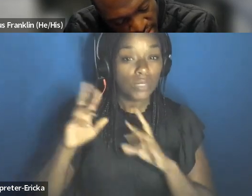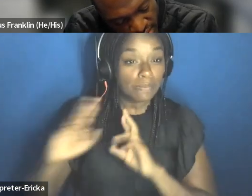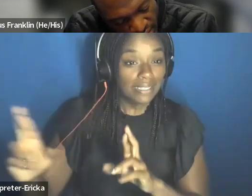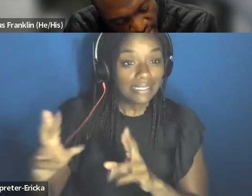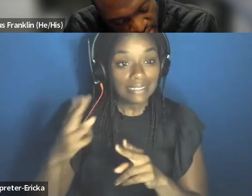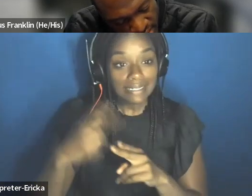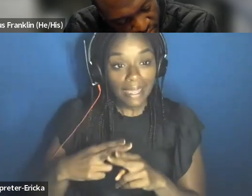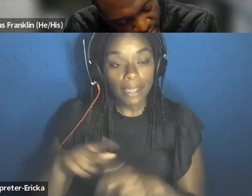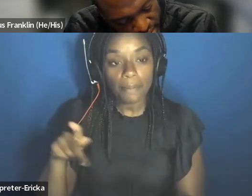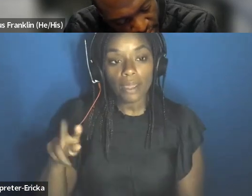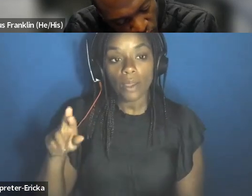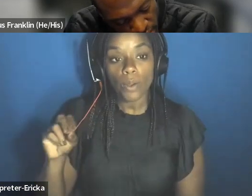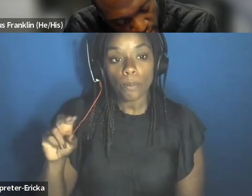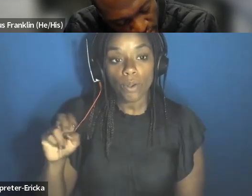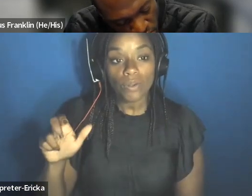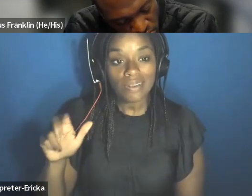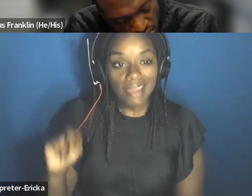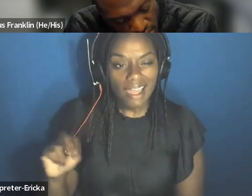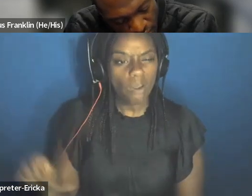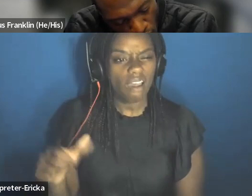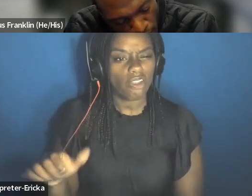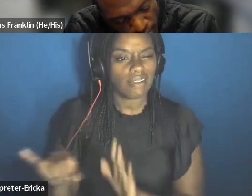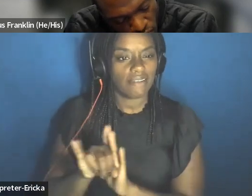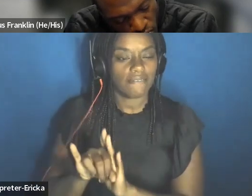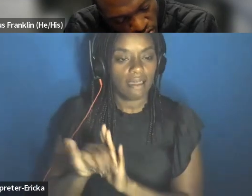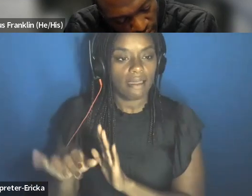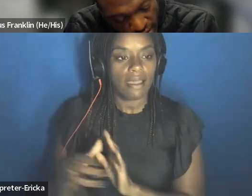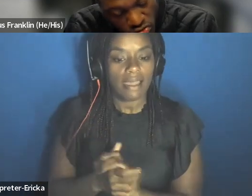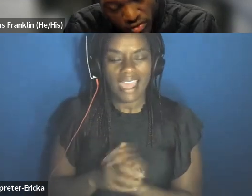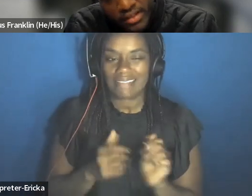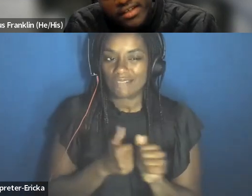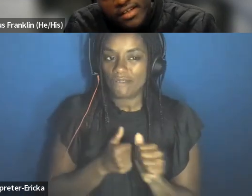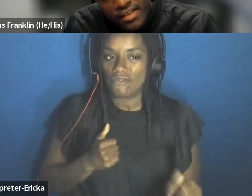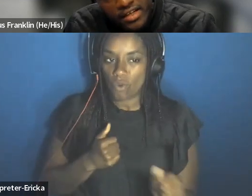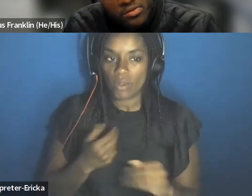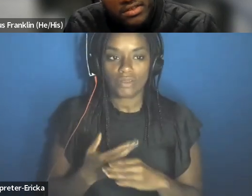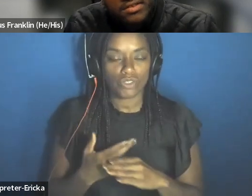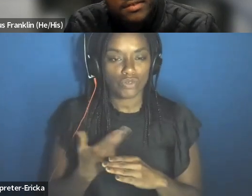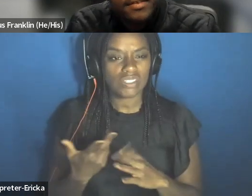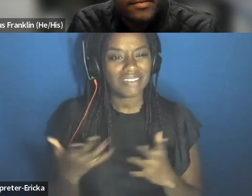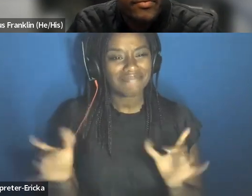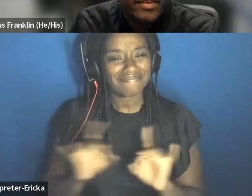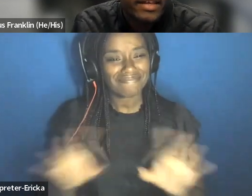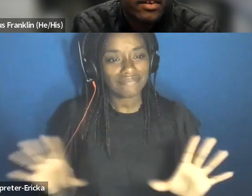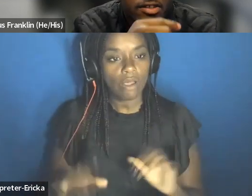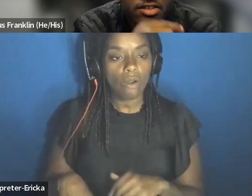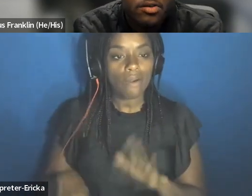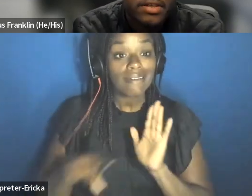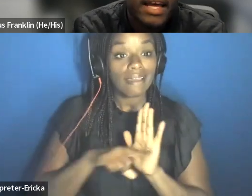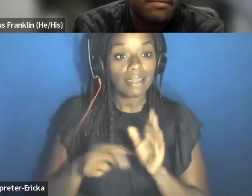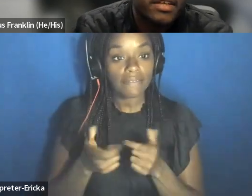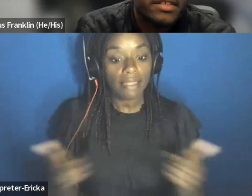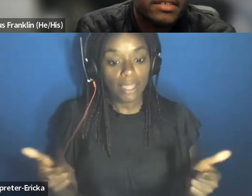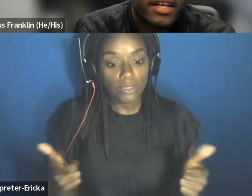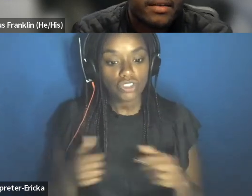personal identifiers, and avoiding the use of harmful or derogatory language. And also,